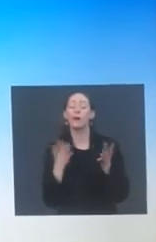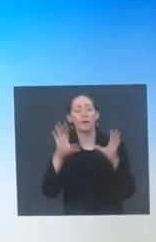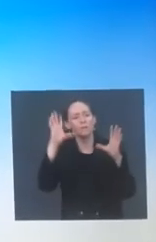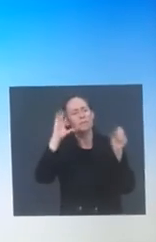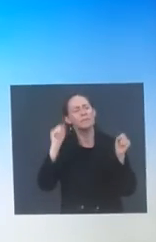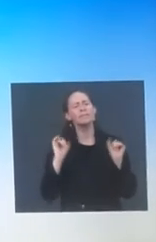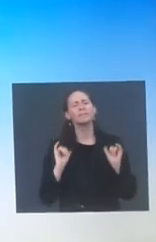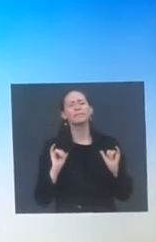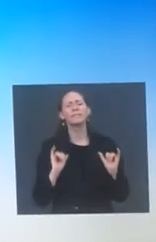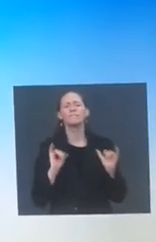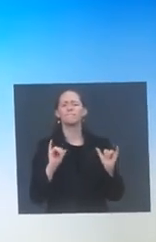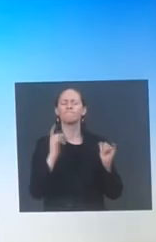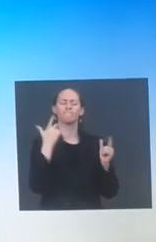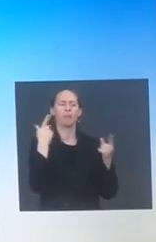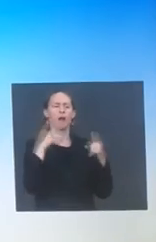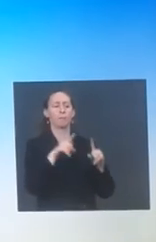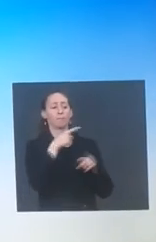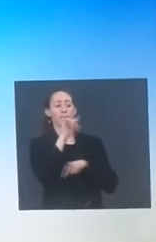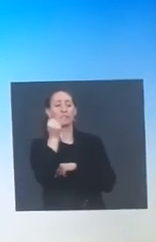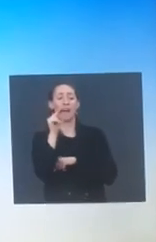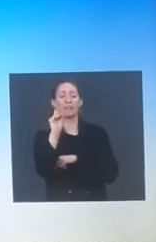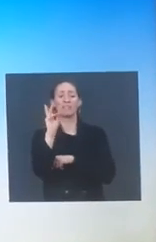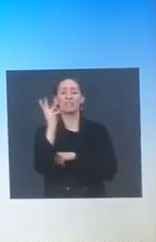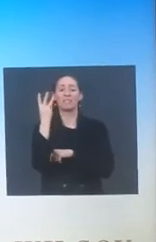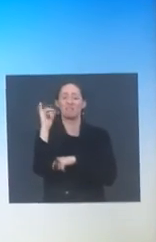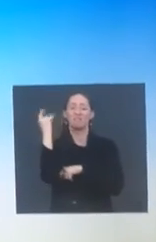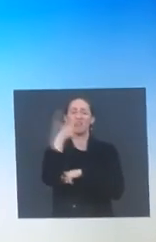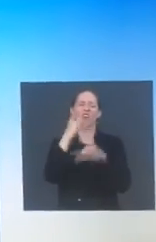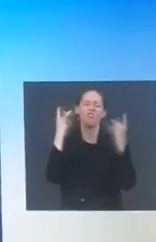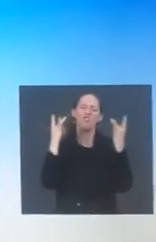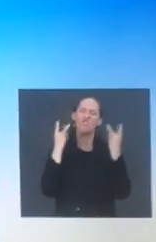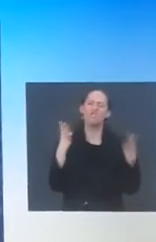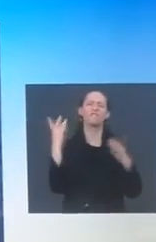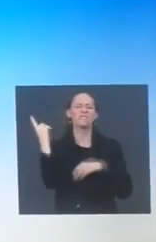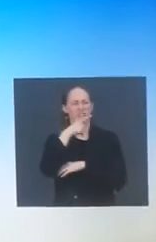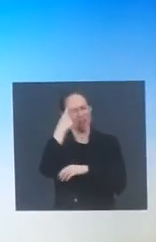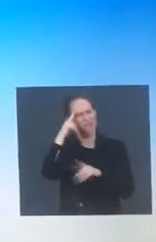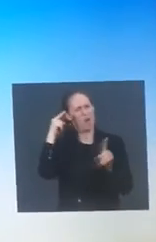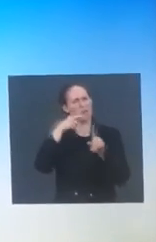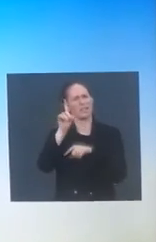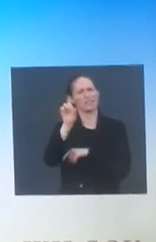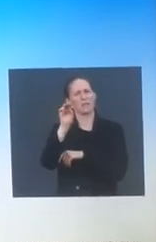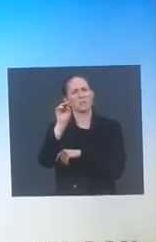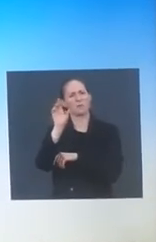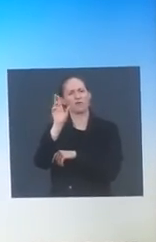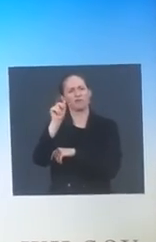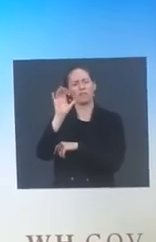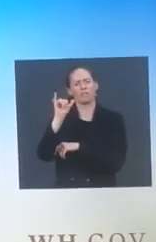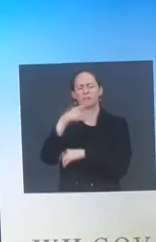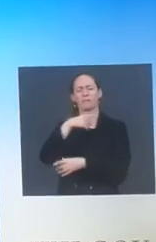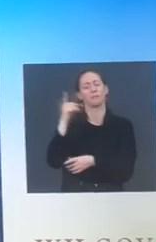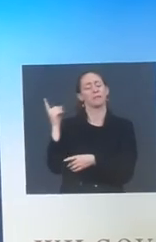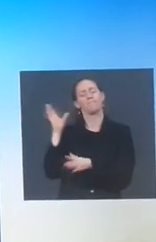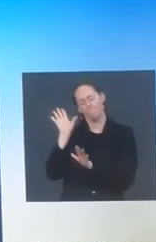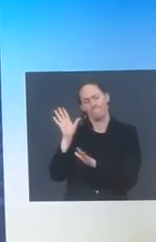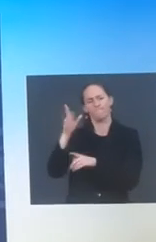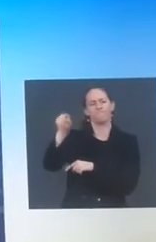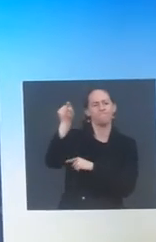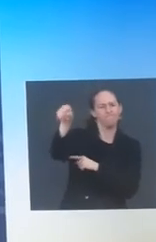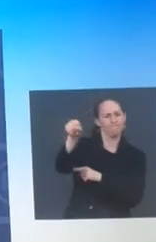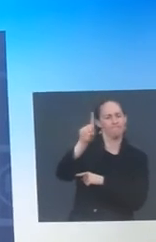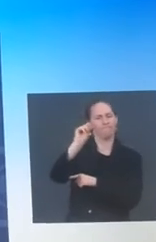January 6th was one of the darkest days in our democracy. He also continues to believe that the Department of Justice has the purview and the